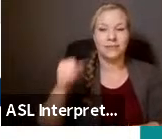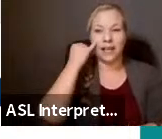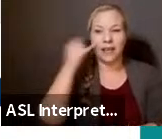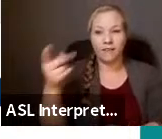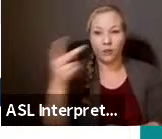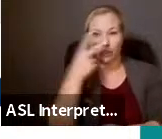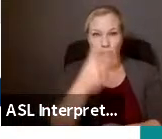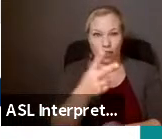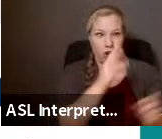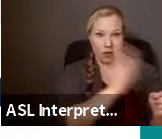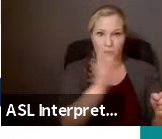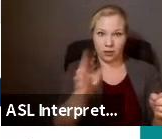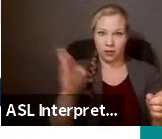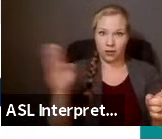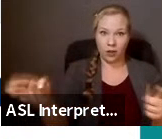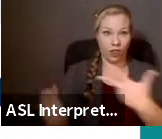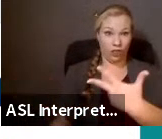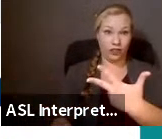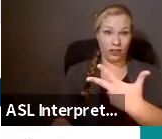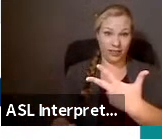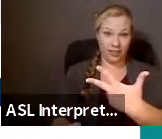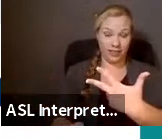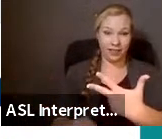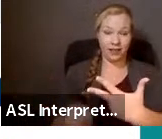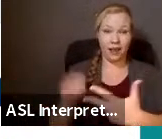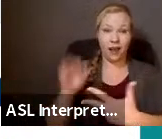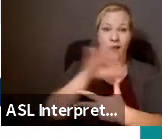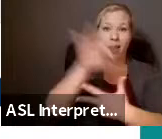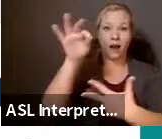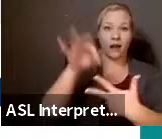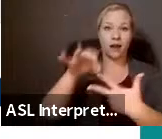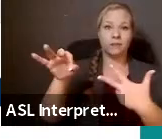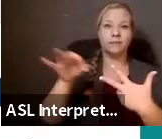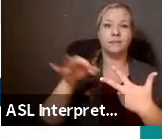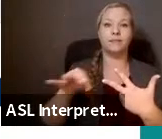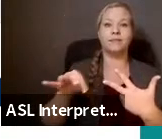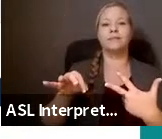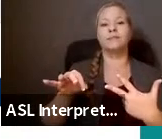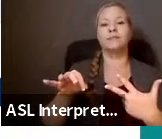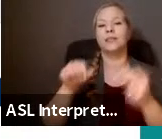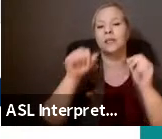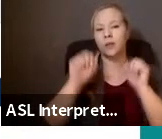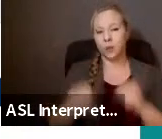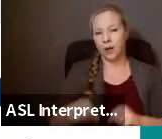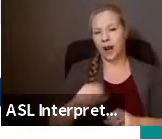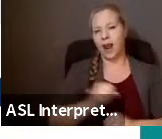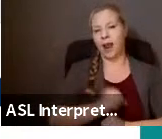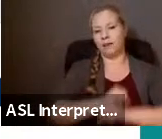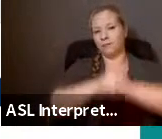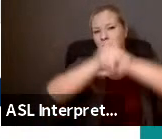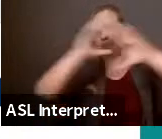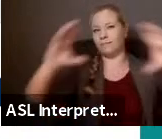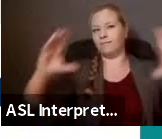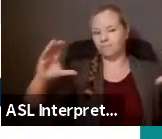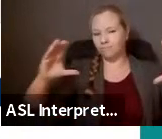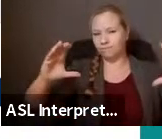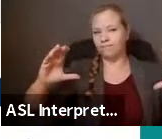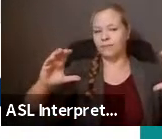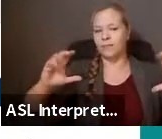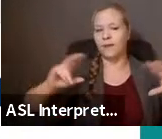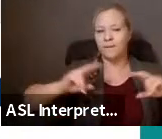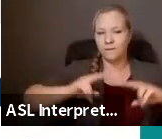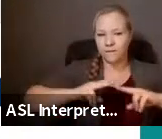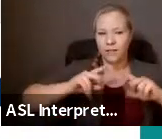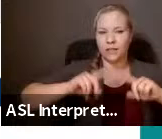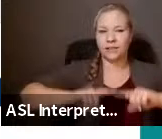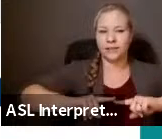side by side, it really it becomes more apparent than if you look at them individually how different they are in terms